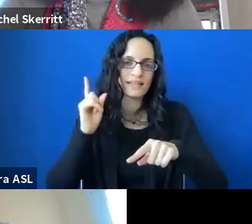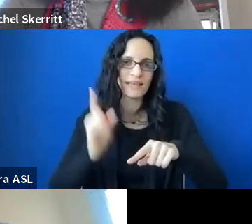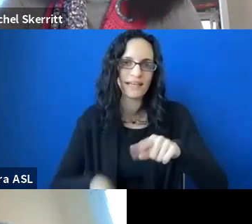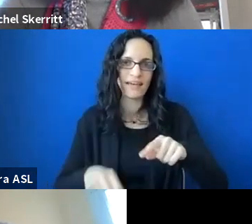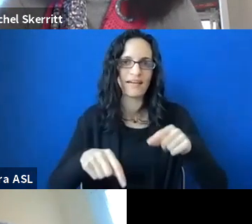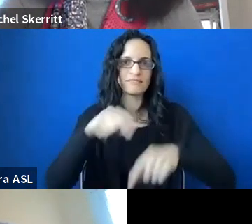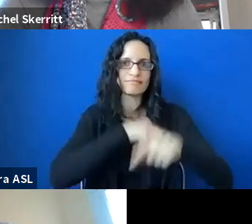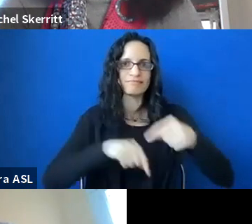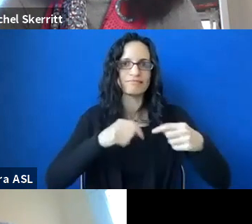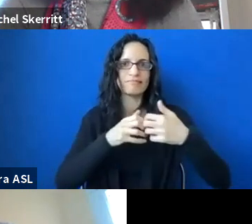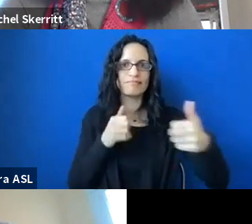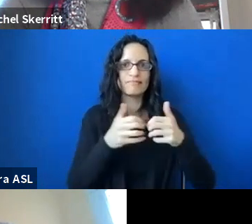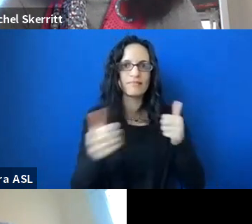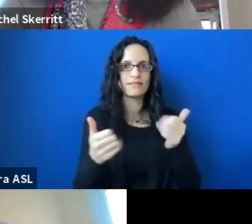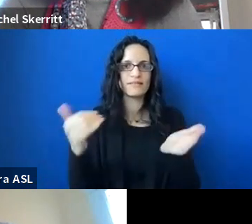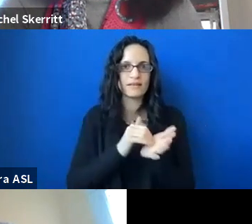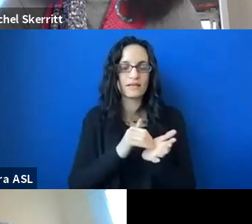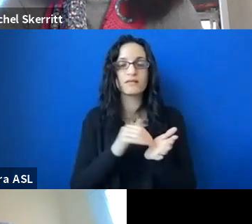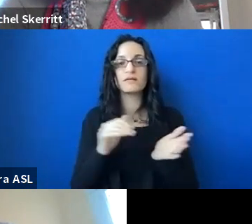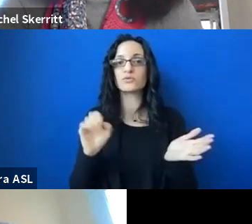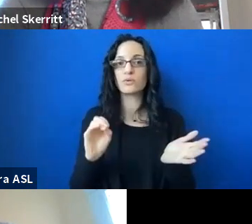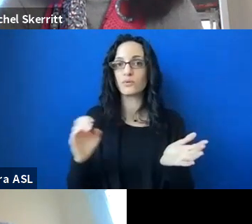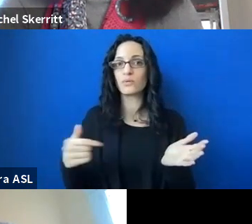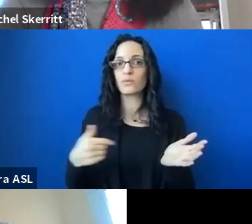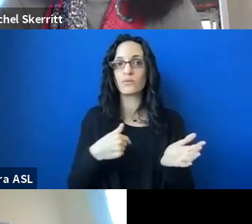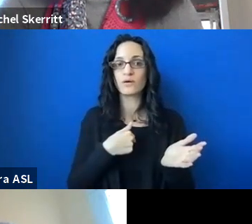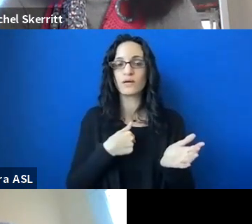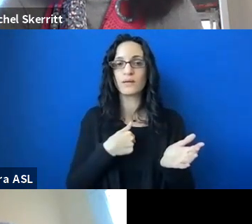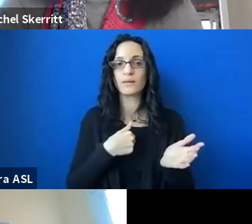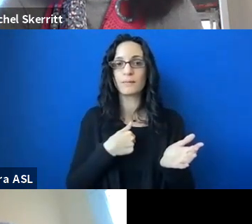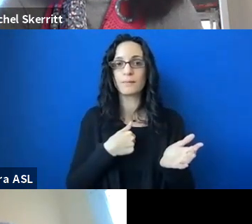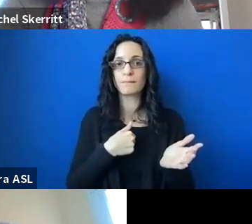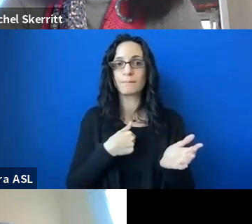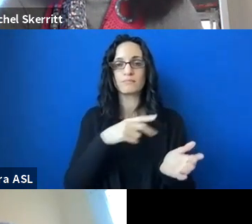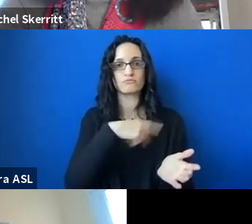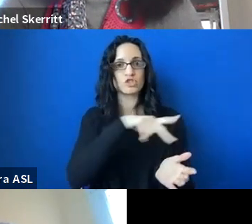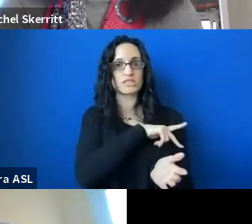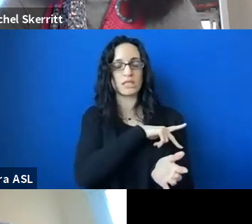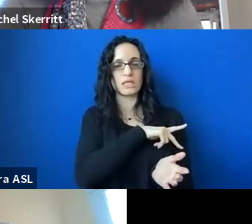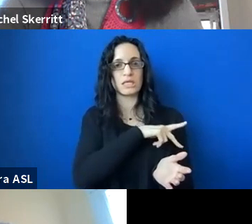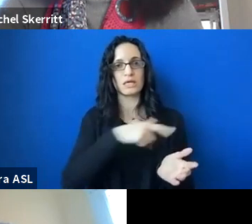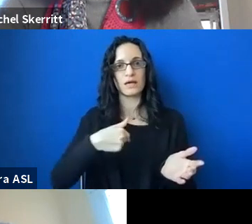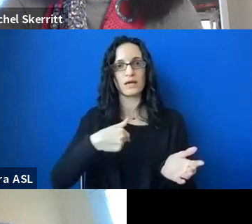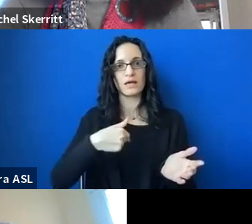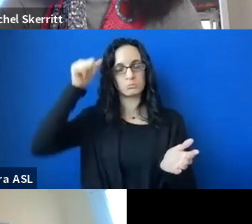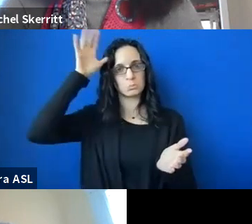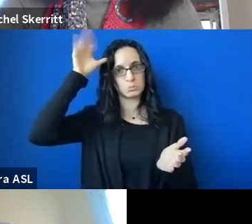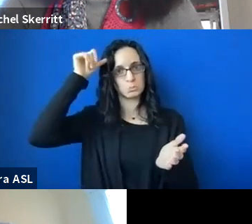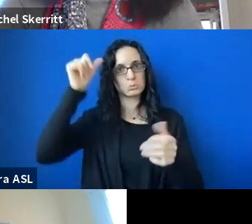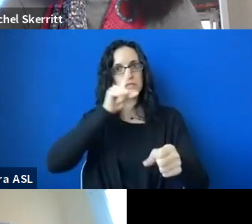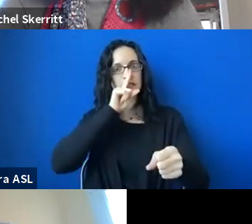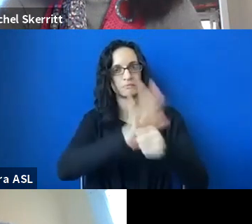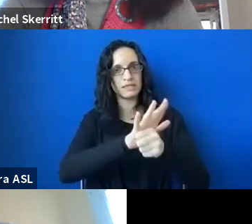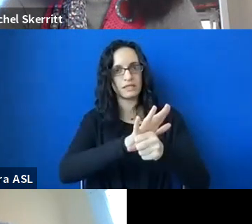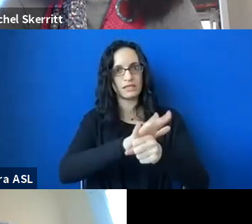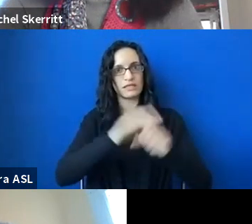And so I personally remain unwavering in my commitment to educational equity,